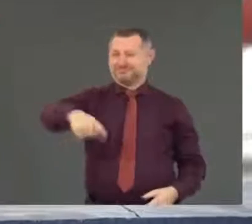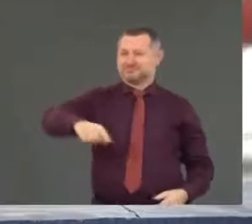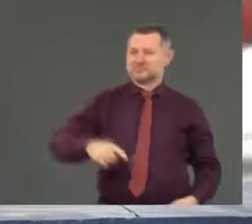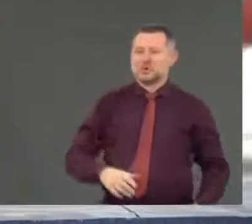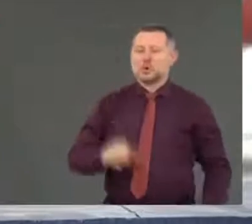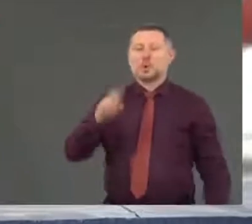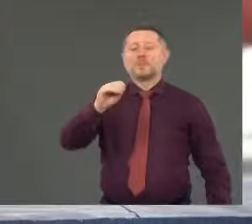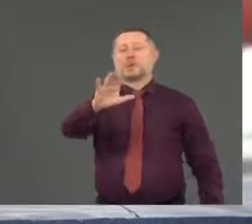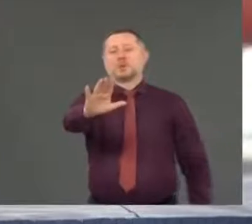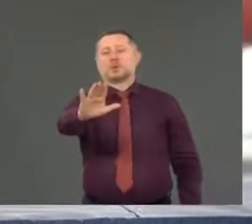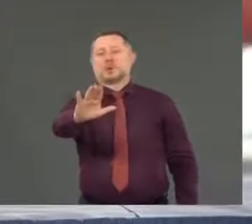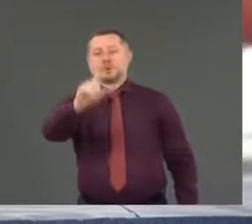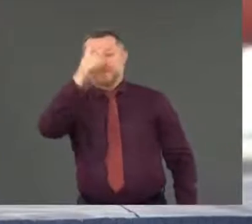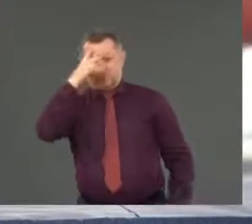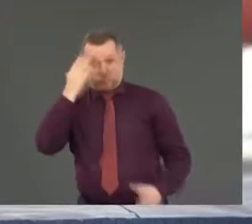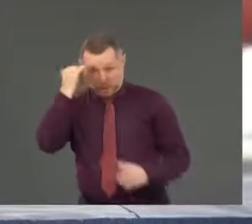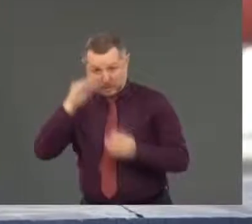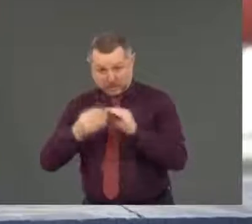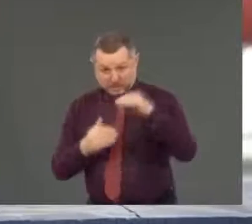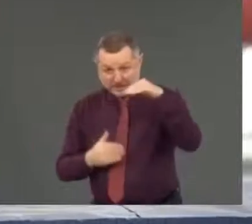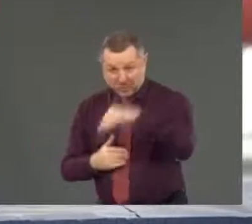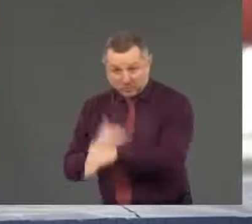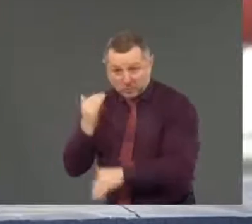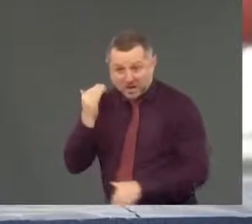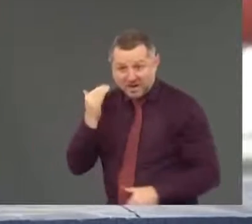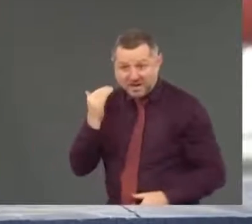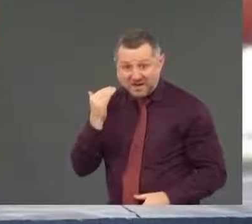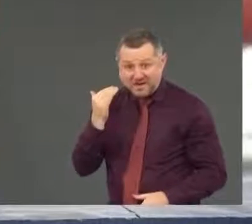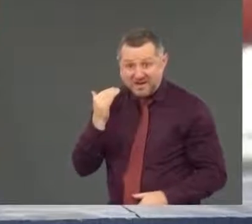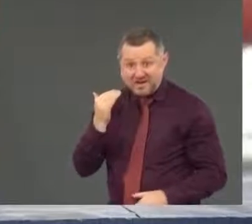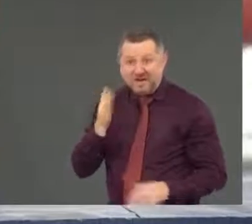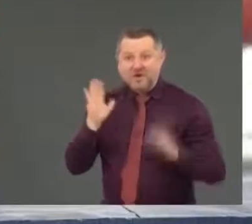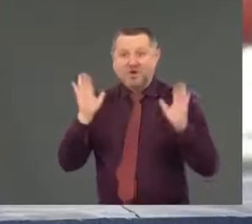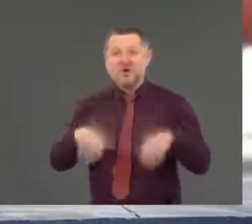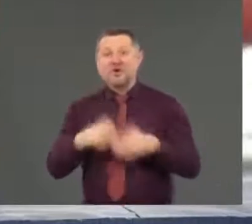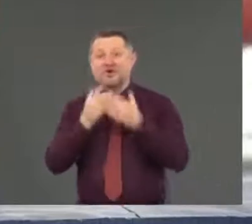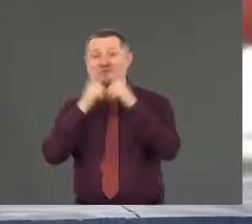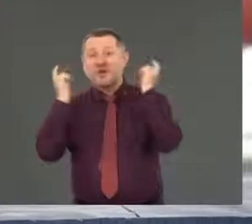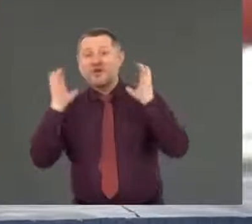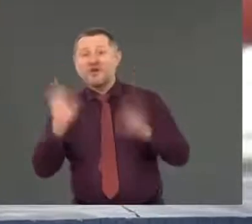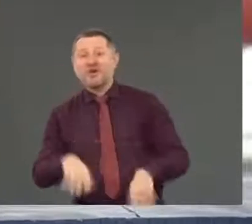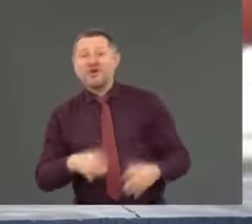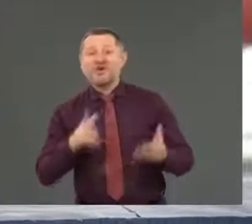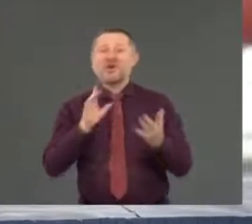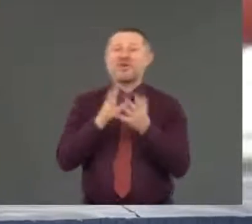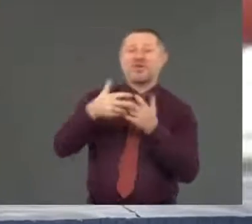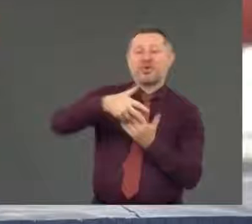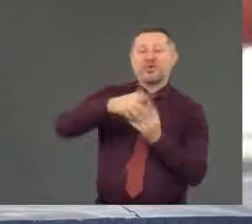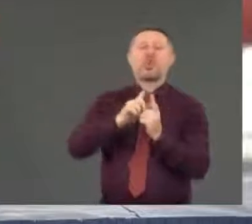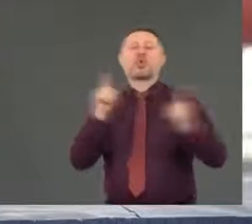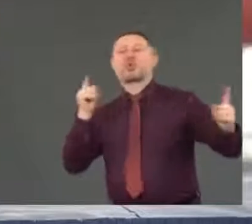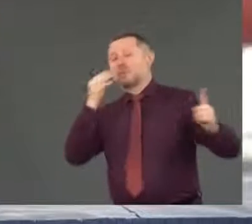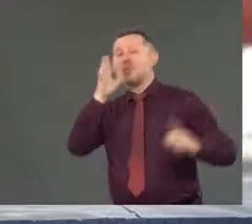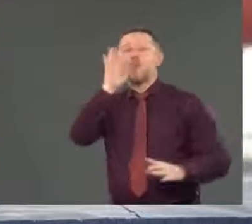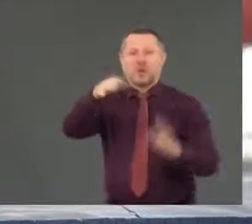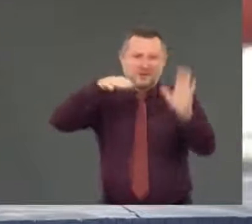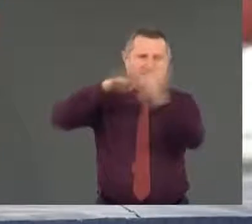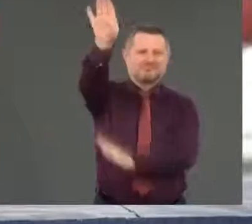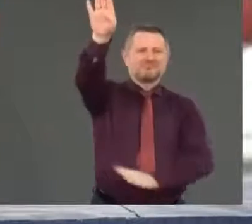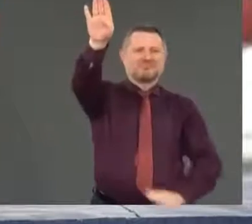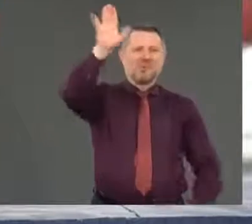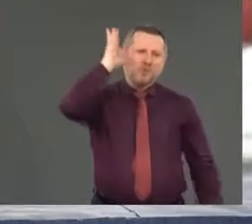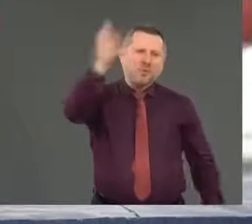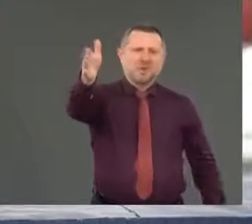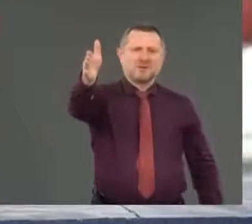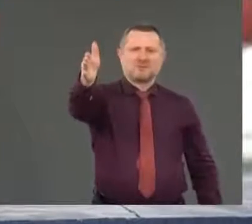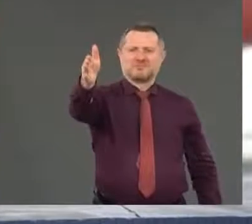down until you go out and don't do the PPE and don't do the mask, and then the number will go up. And who's going to